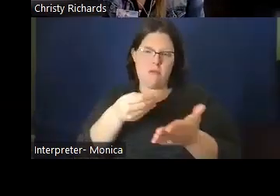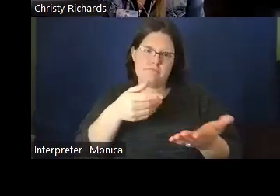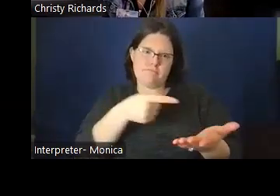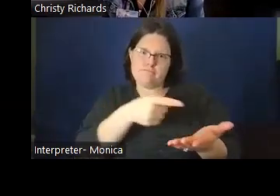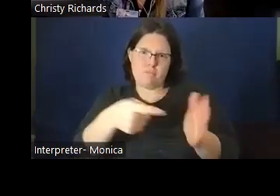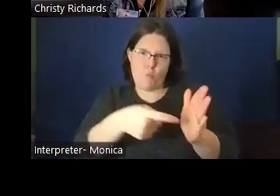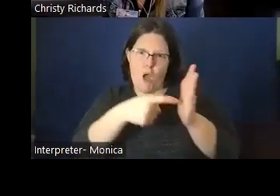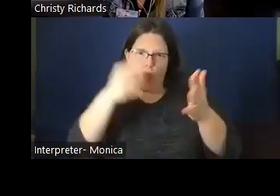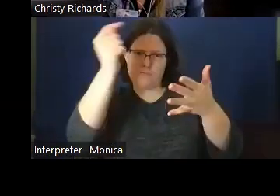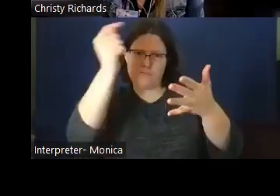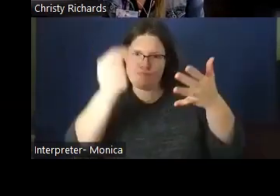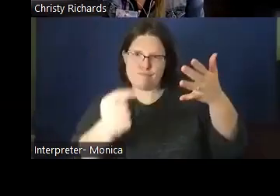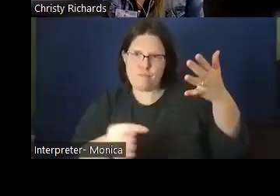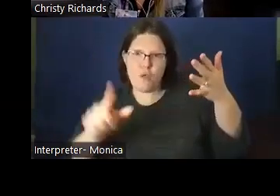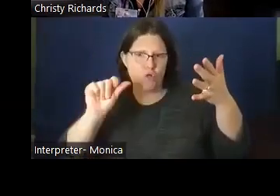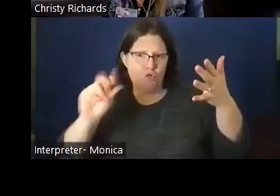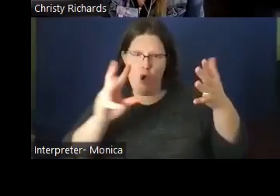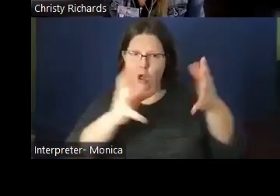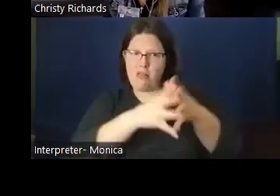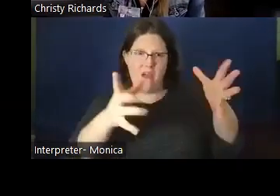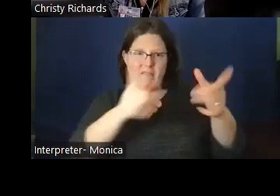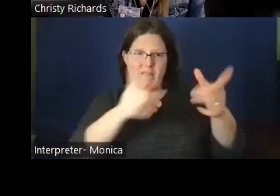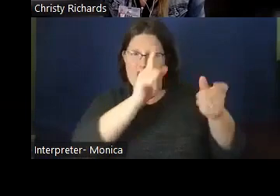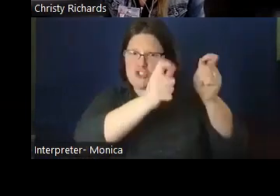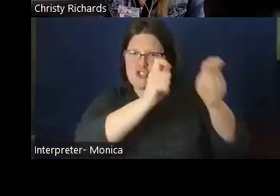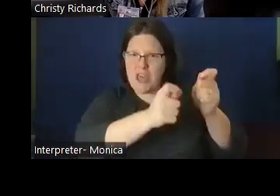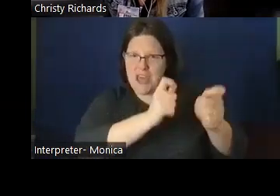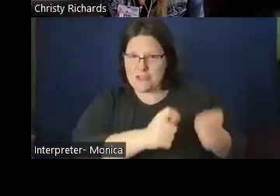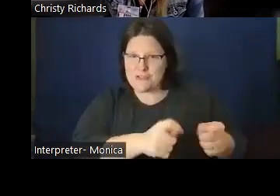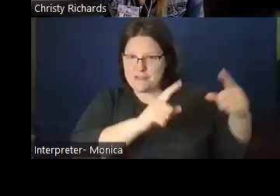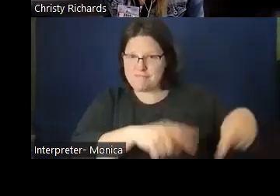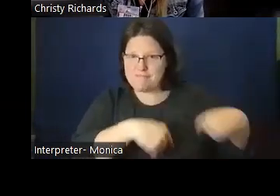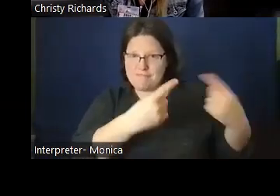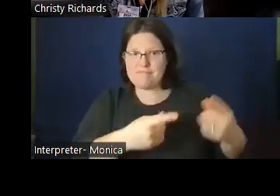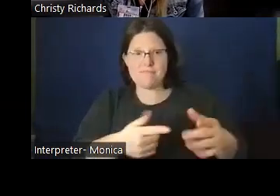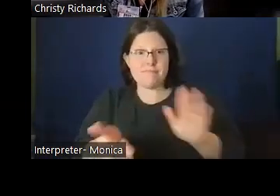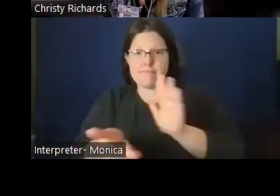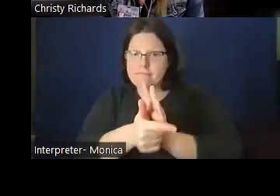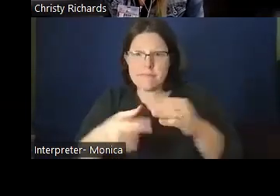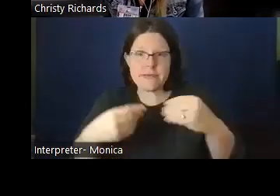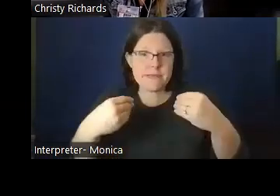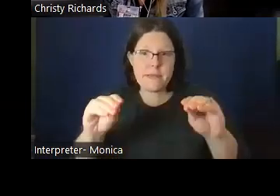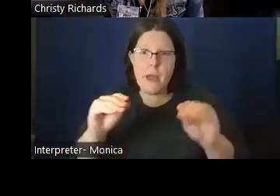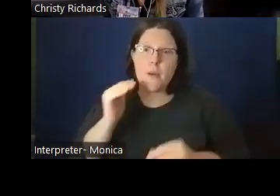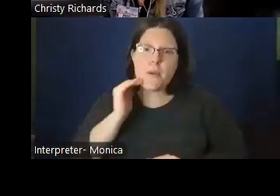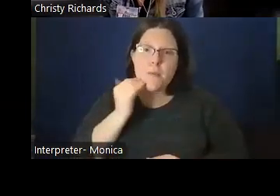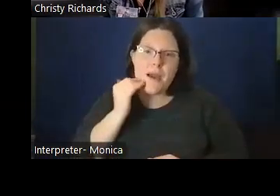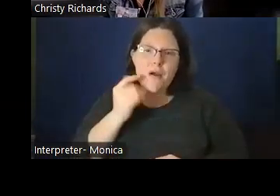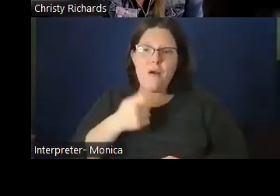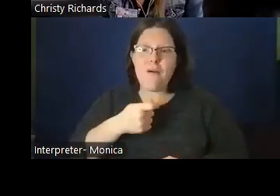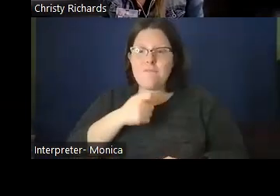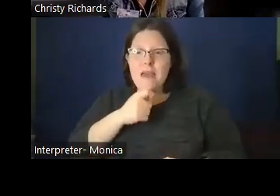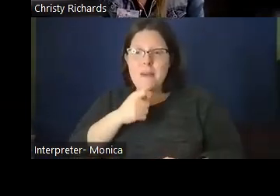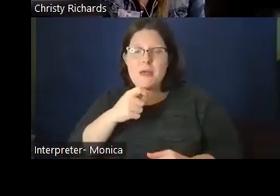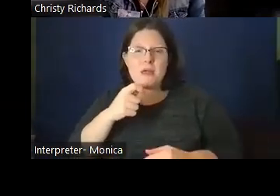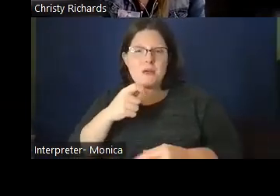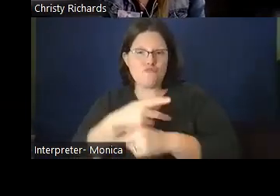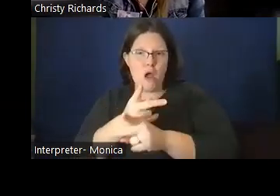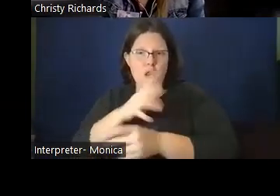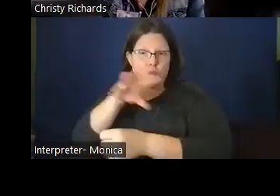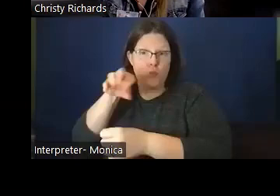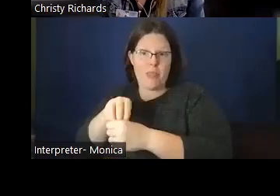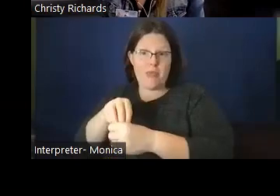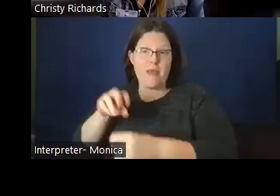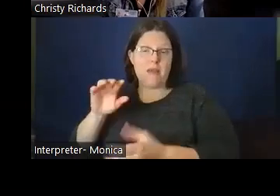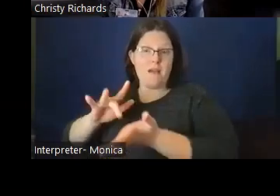slew of changes. So, you know, you can't sell tobacco and vapor products in pharmacies in New York State, for